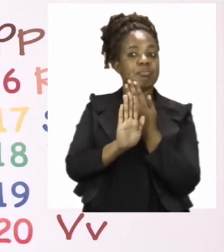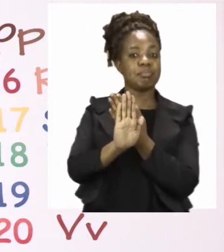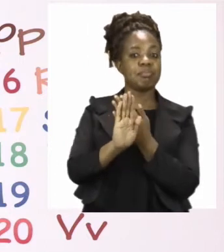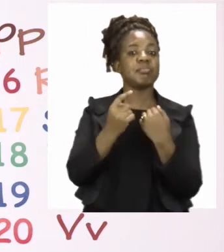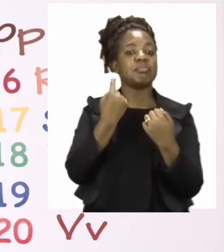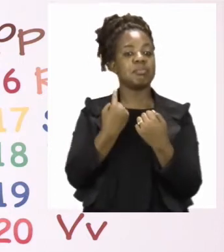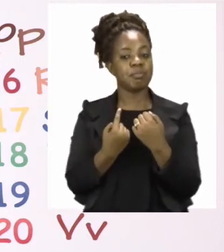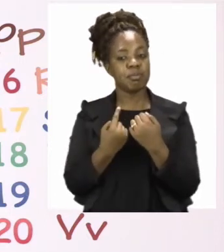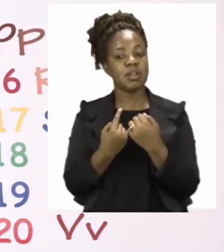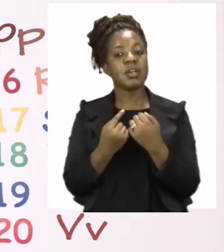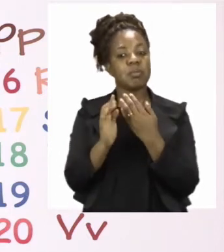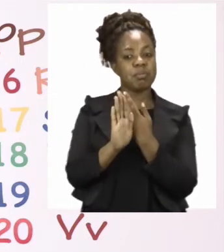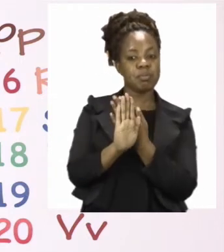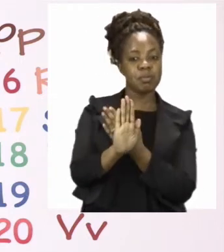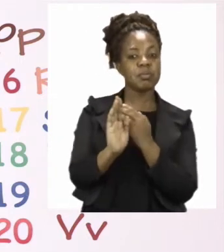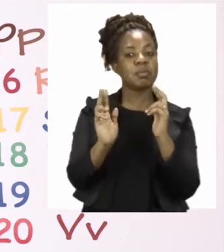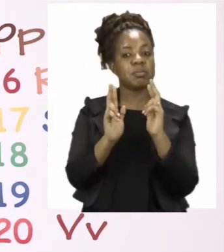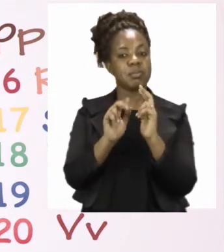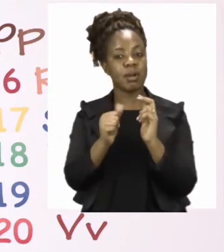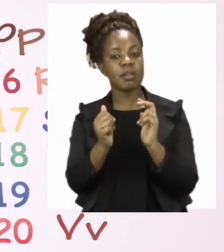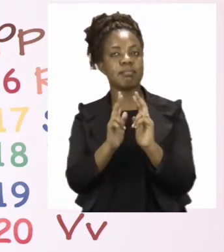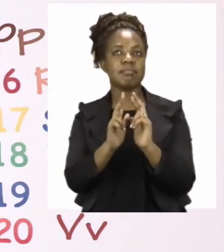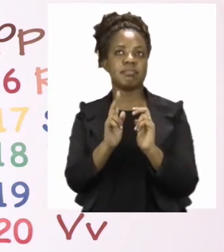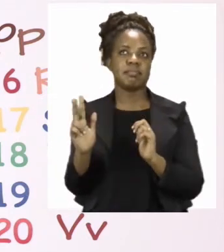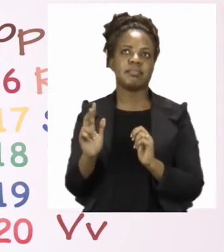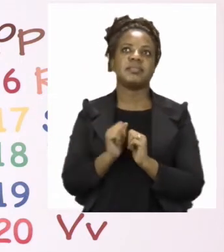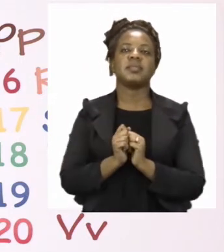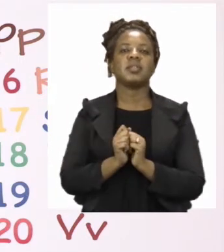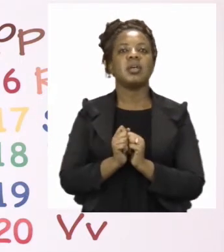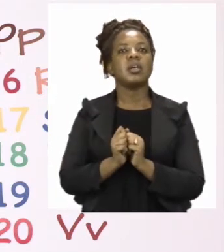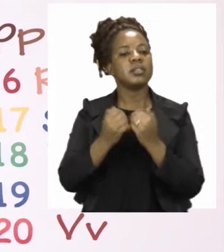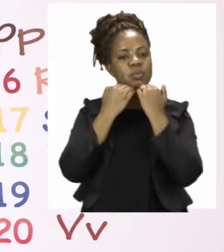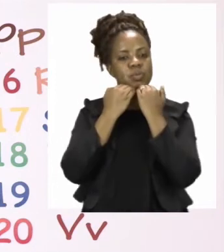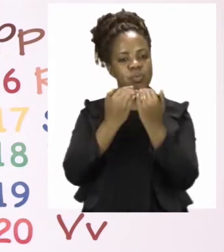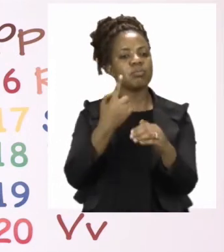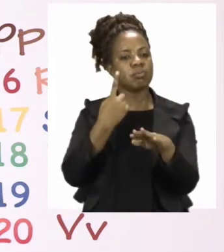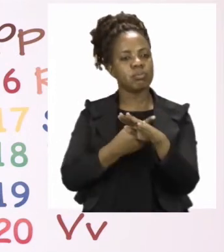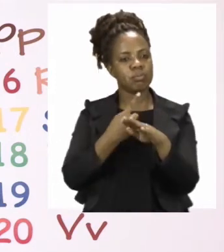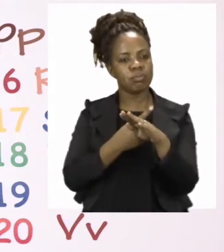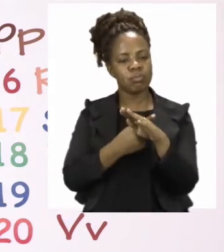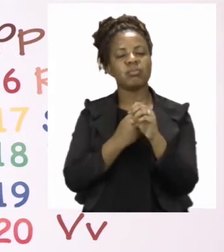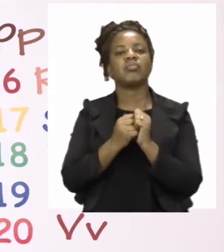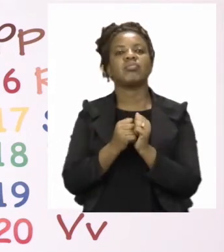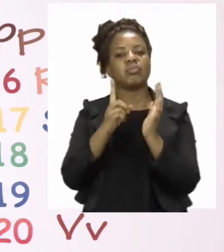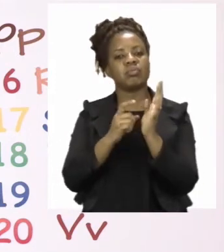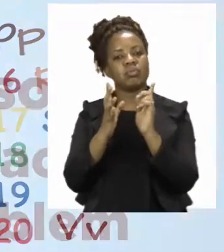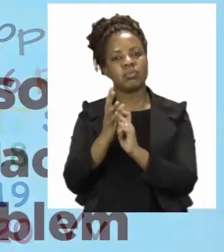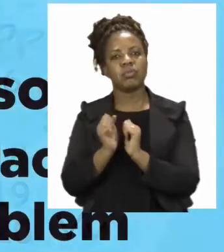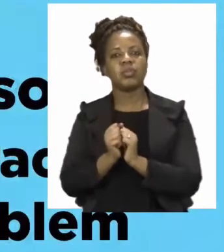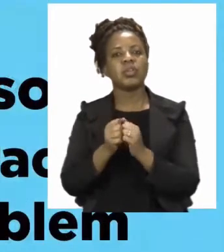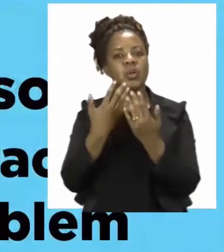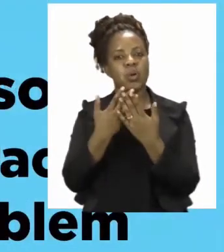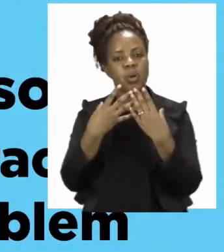it for ready to use. But there is more. We are also available on